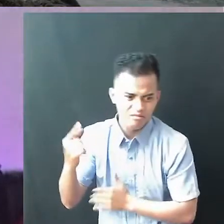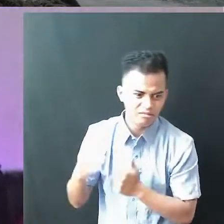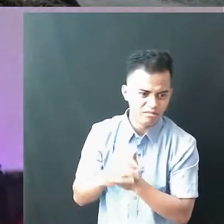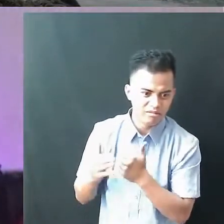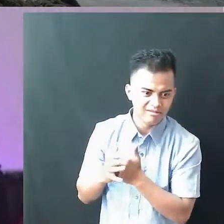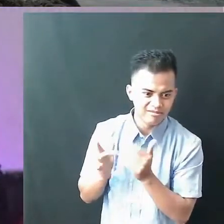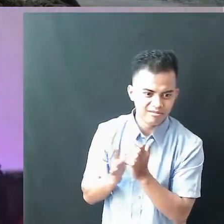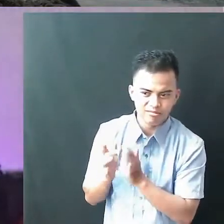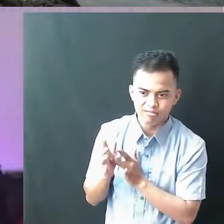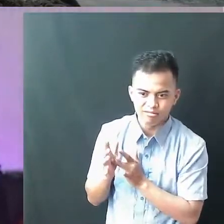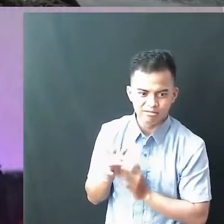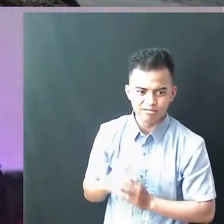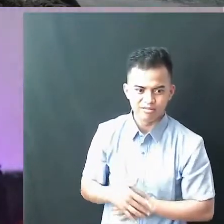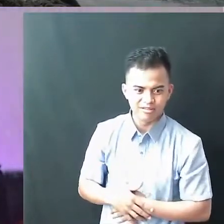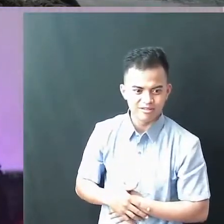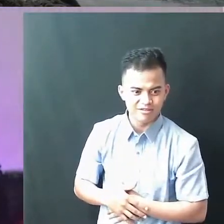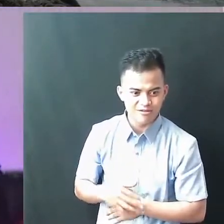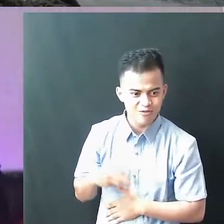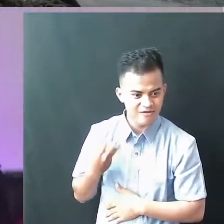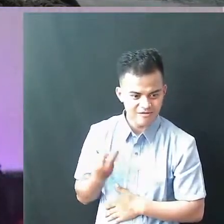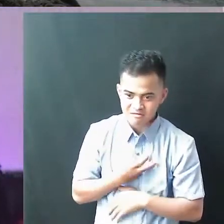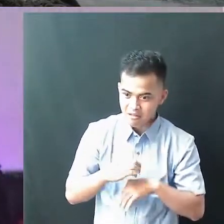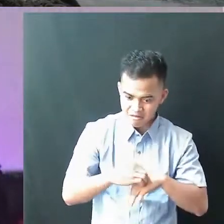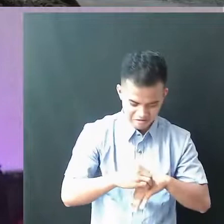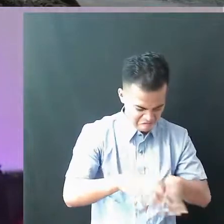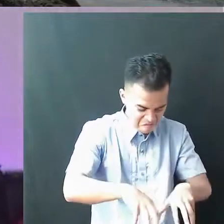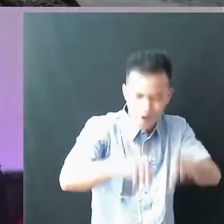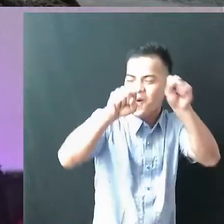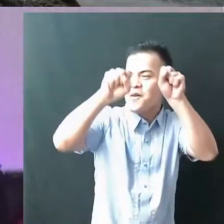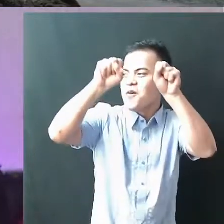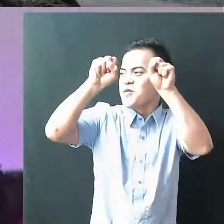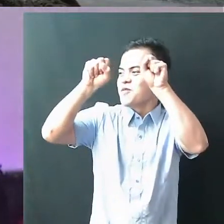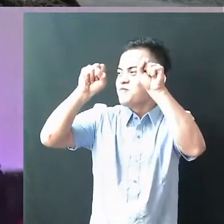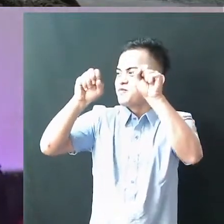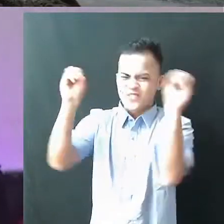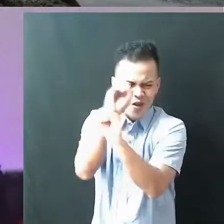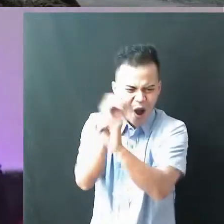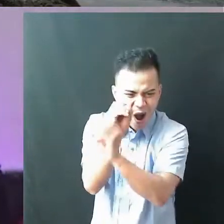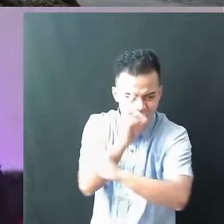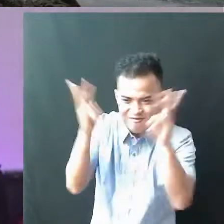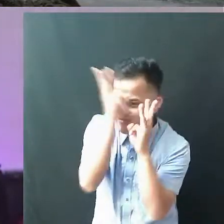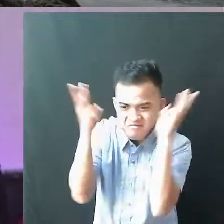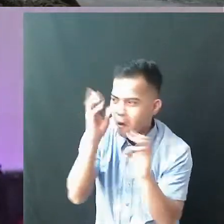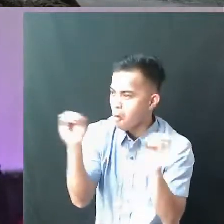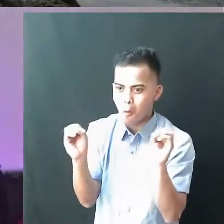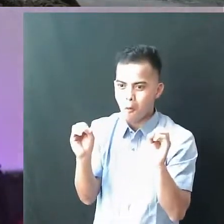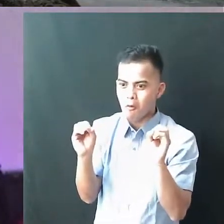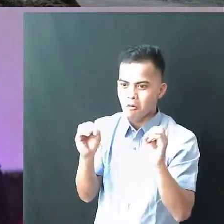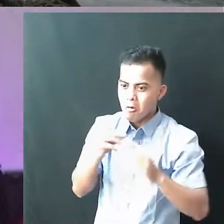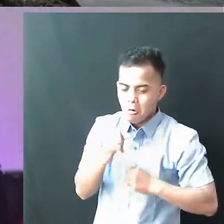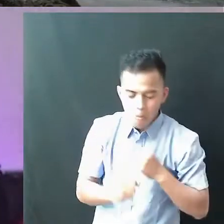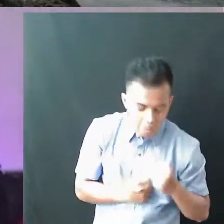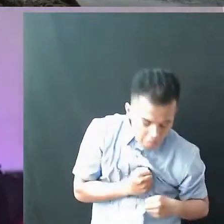And we will be out of here. No more worries. No more